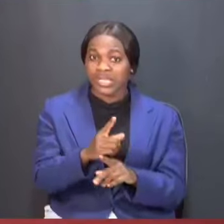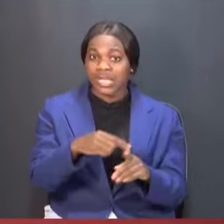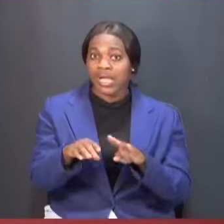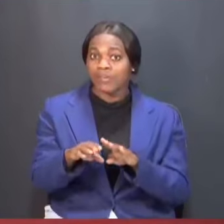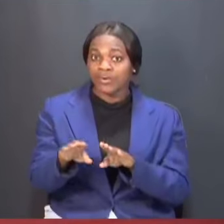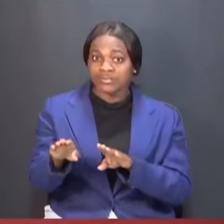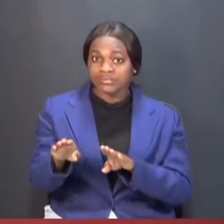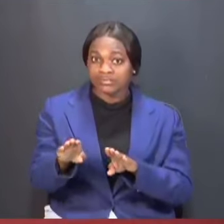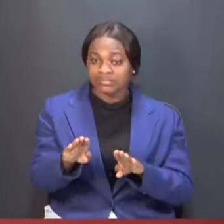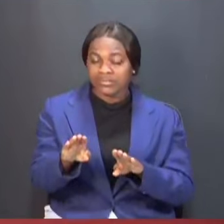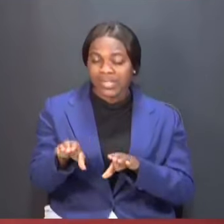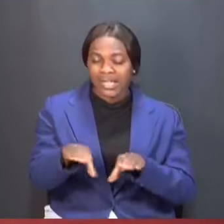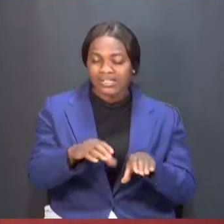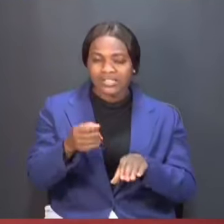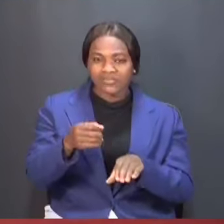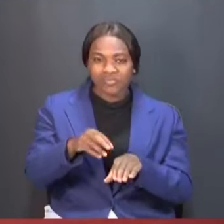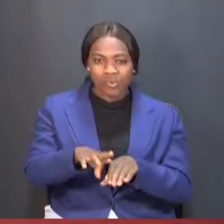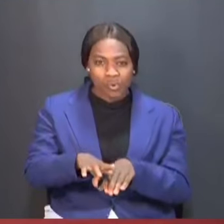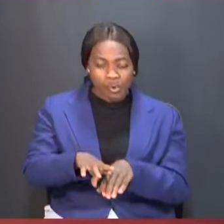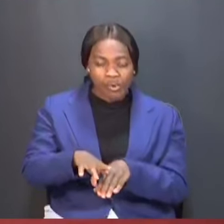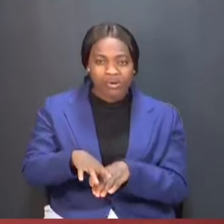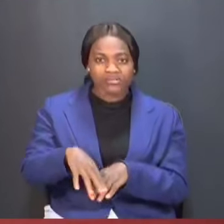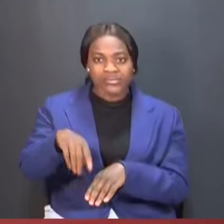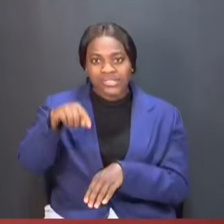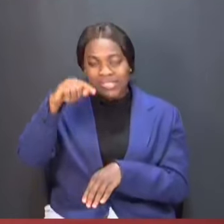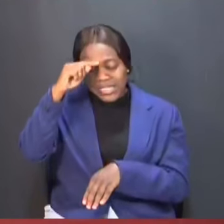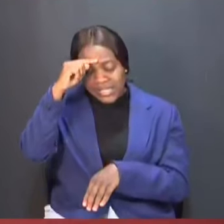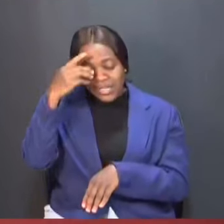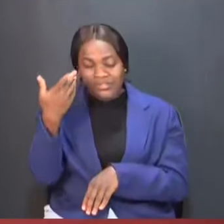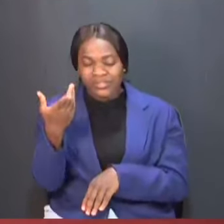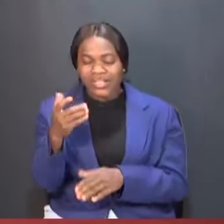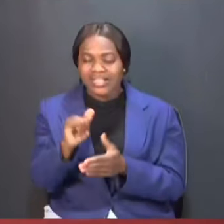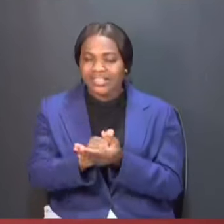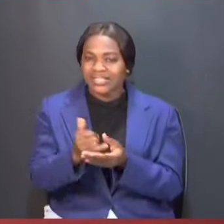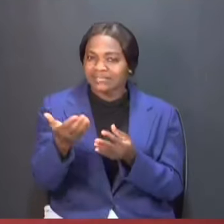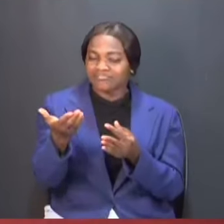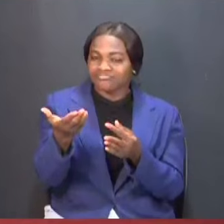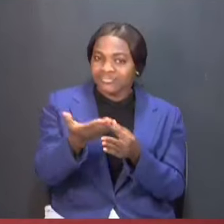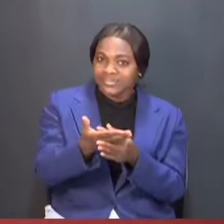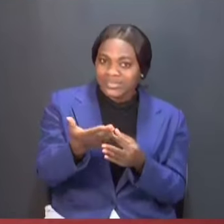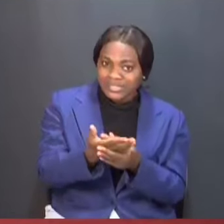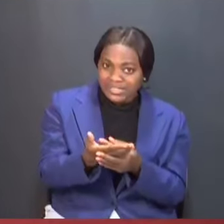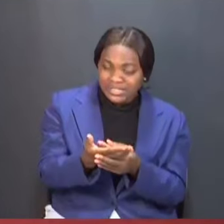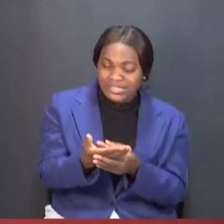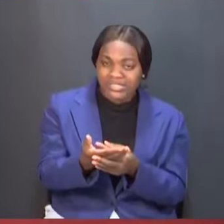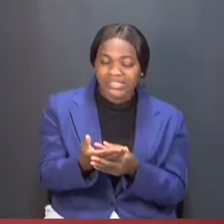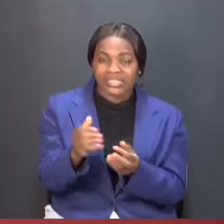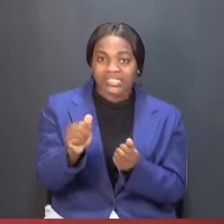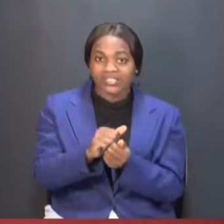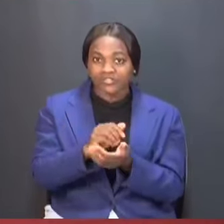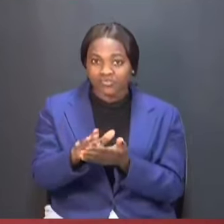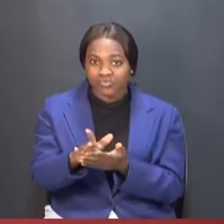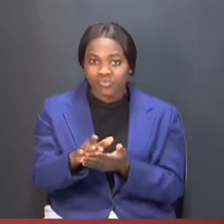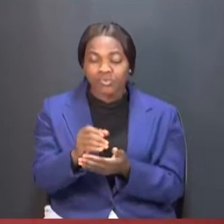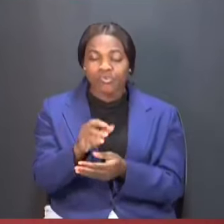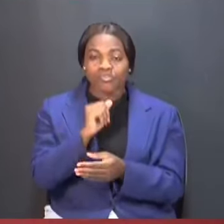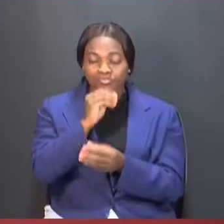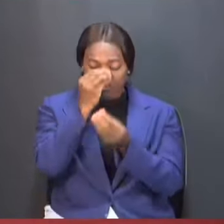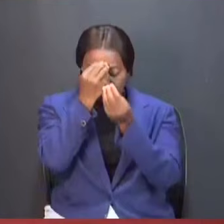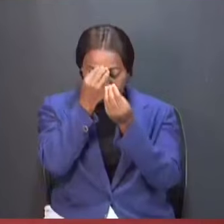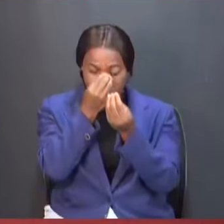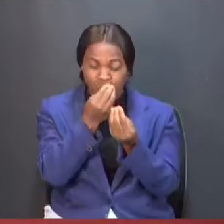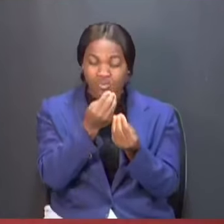dignity, or tends either directly or indirectly to obstruct, impede, undermine Parliament in the performance